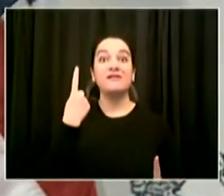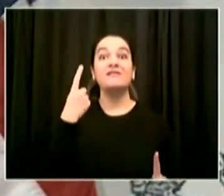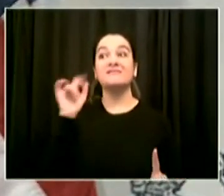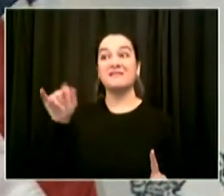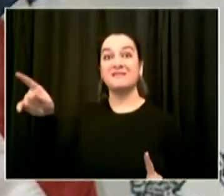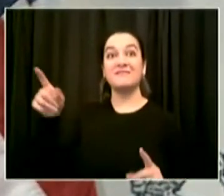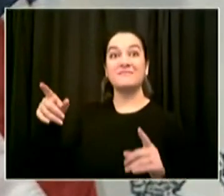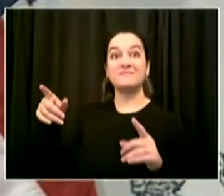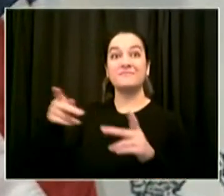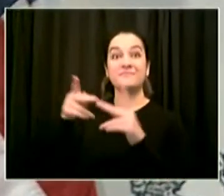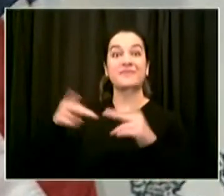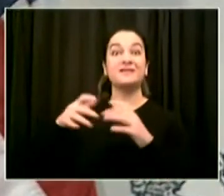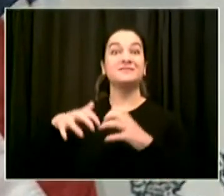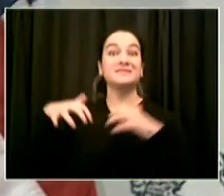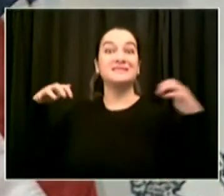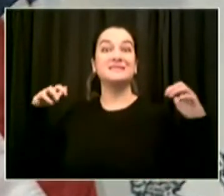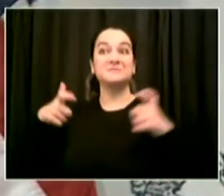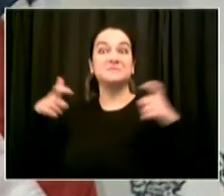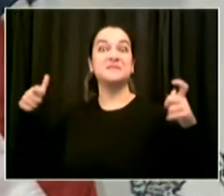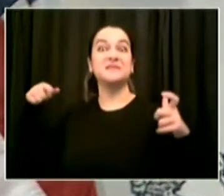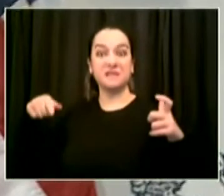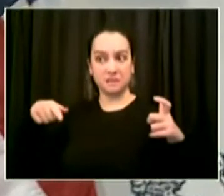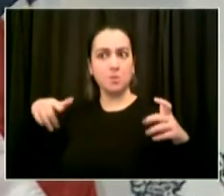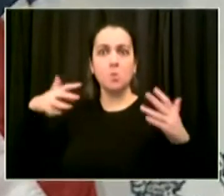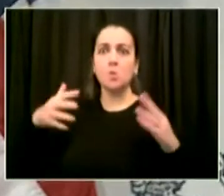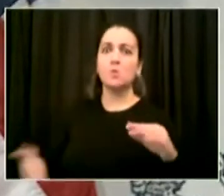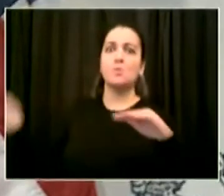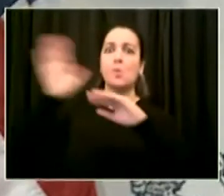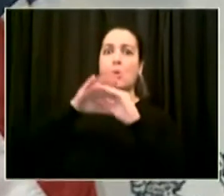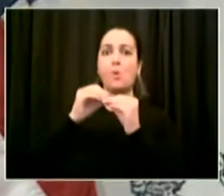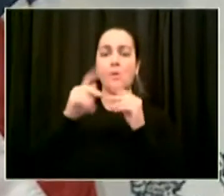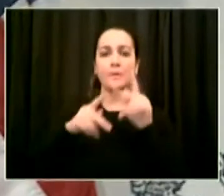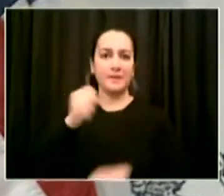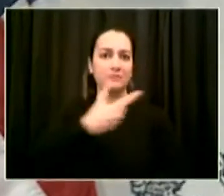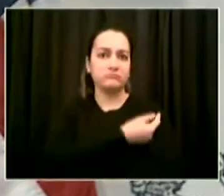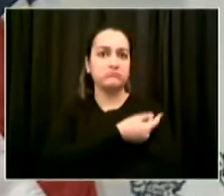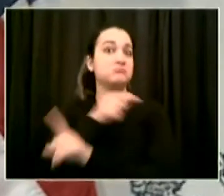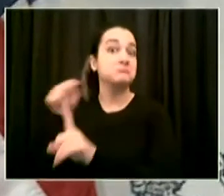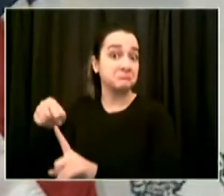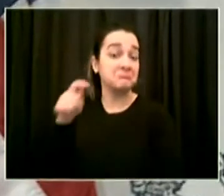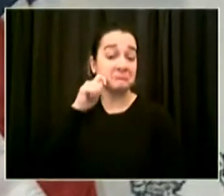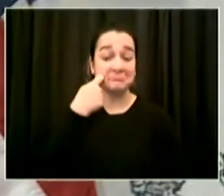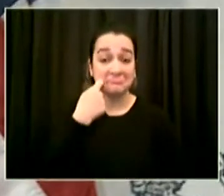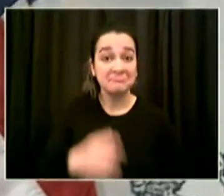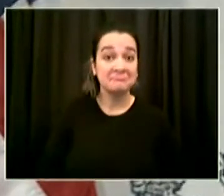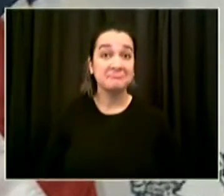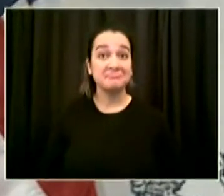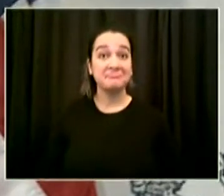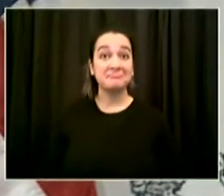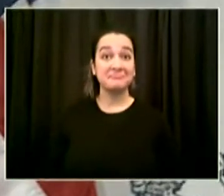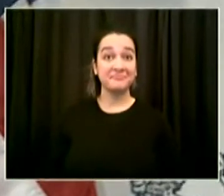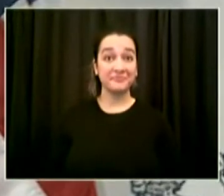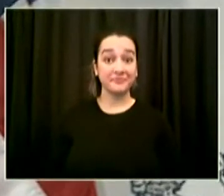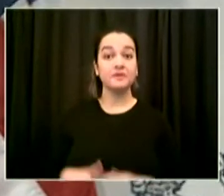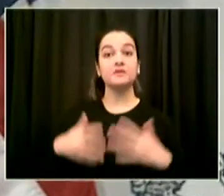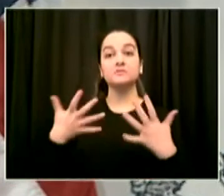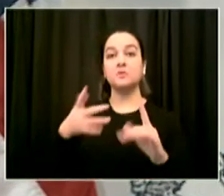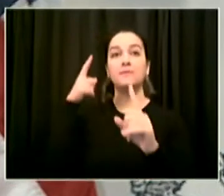it convenient and giving people trust and faith in the process. So, yes, it is coming, and we'll keep you posted as soon as we know